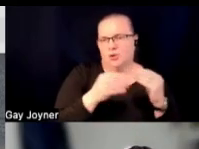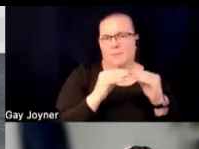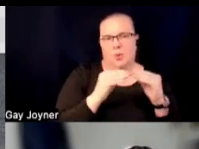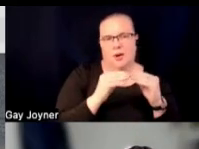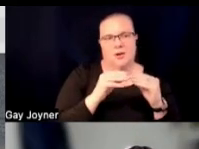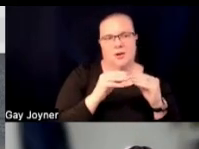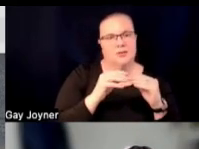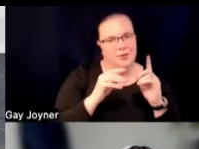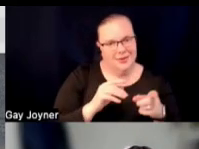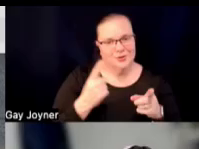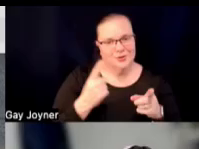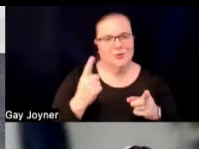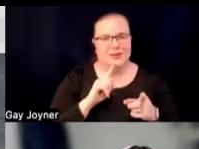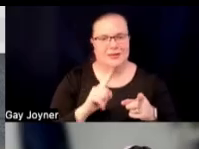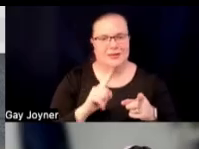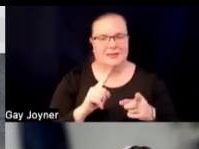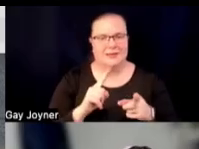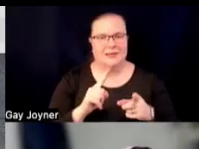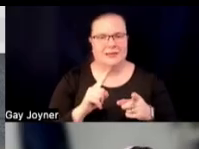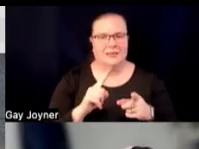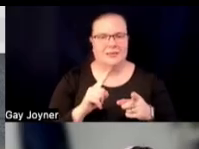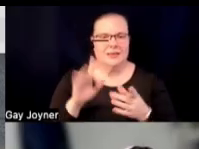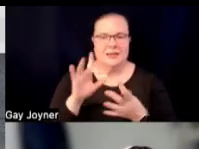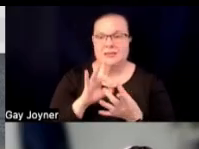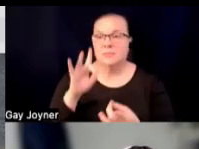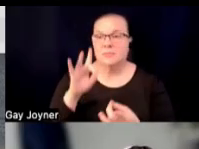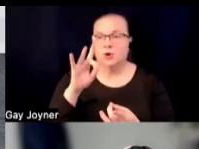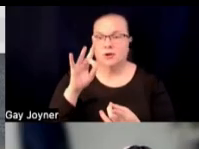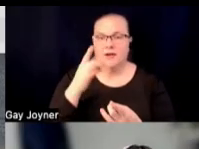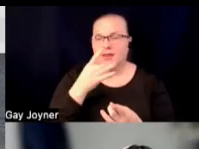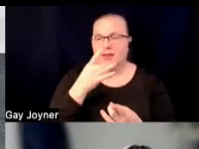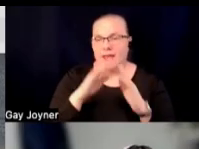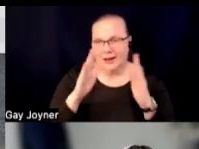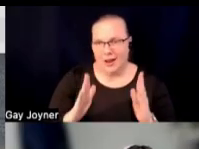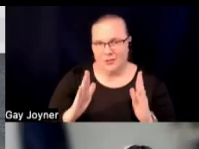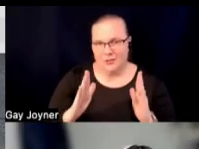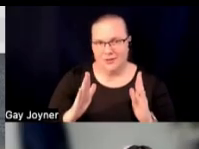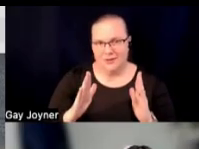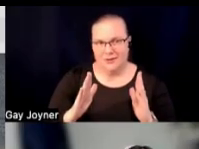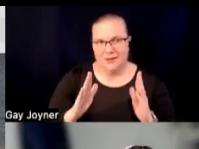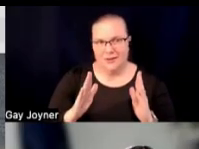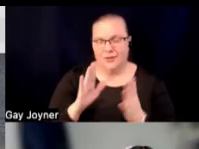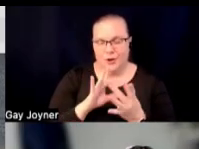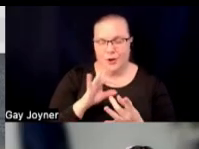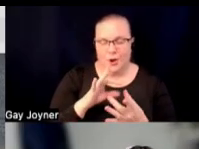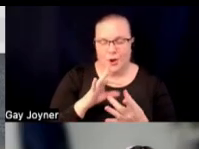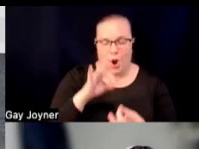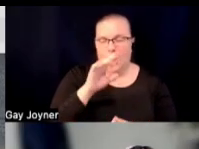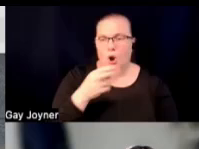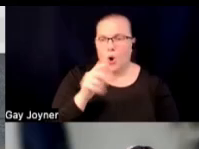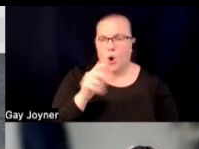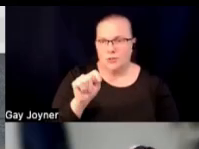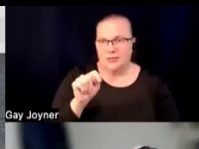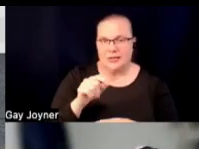this one is So this is the like spirit of the lighthouse, this little ghost spirit. It like guards the lighthouse. It